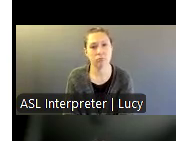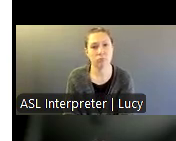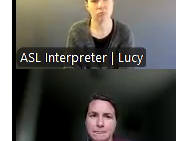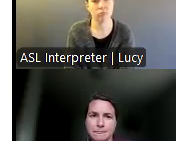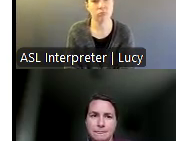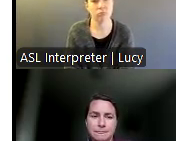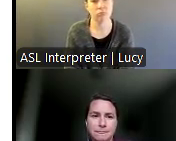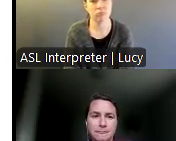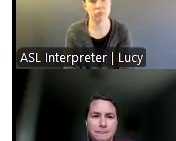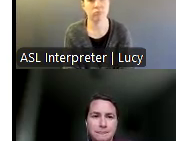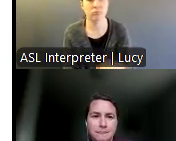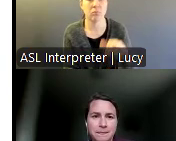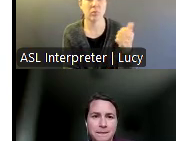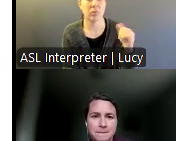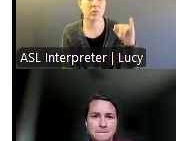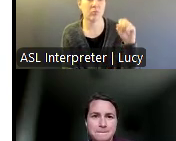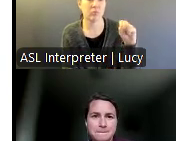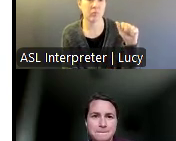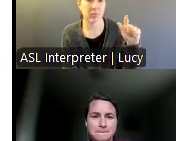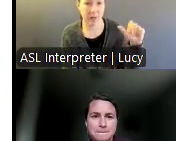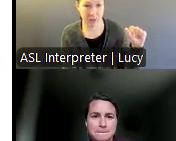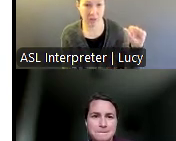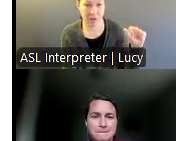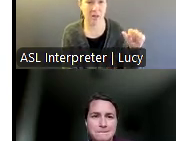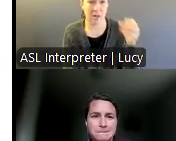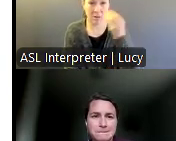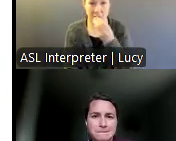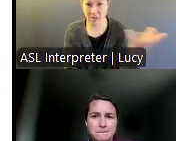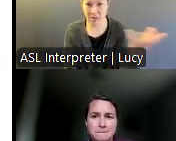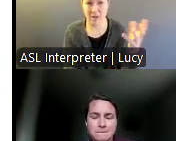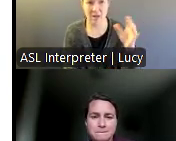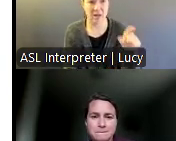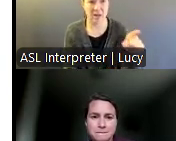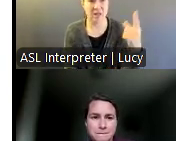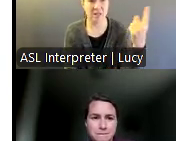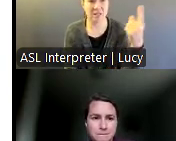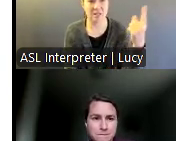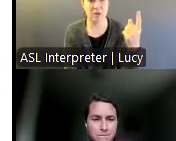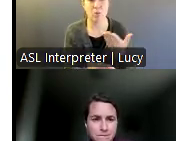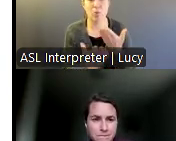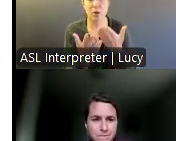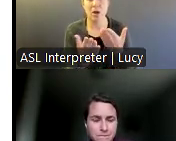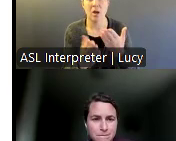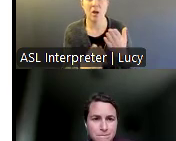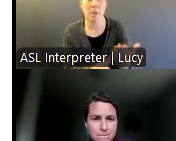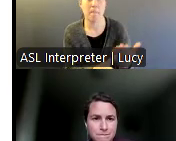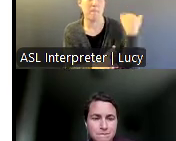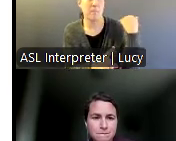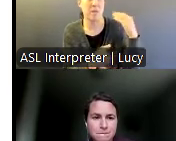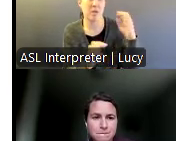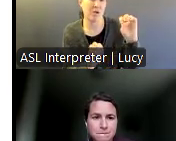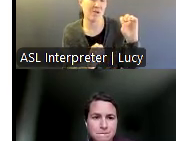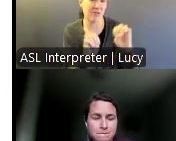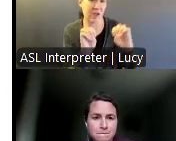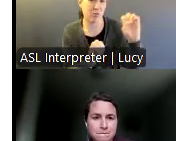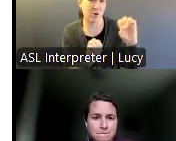And a quick note that this was something that was recommended in a previous evaluation survey, and